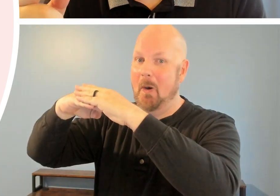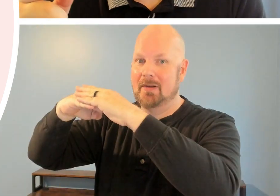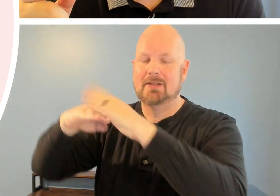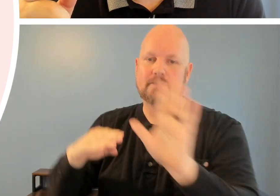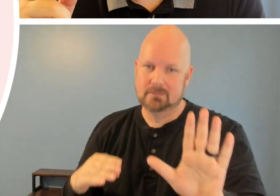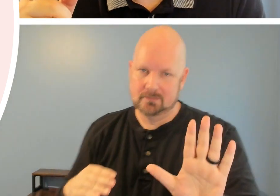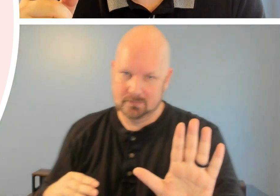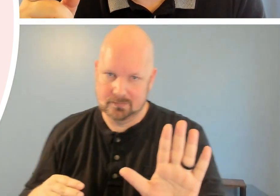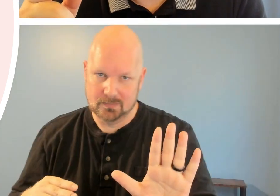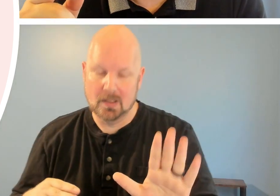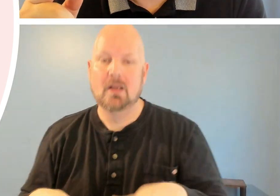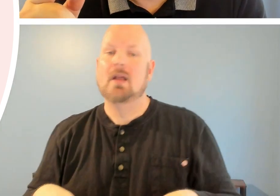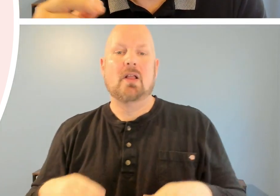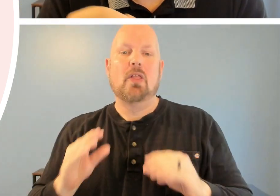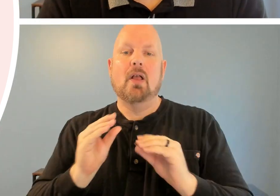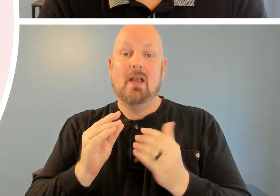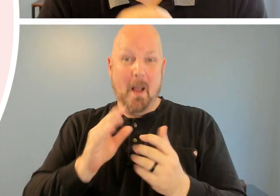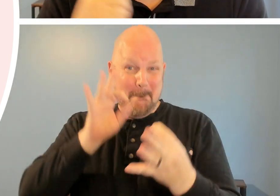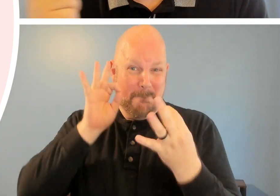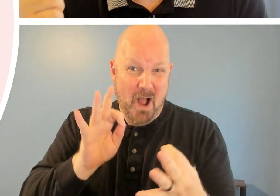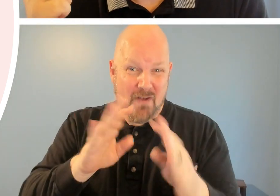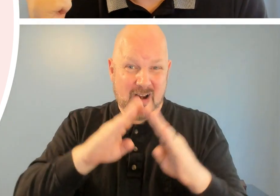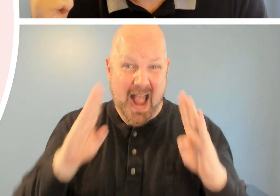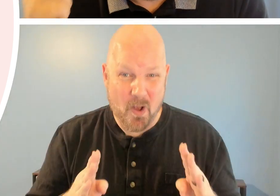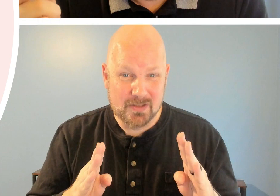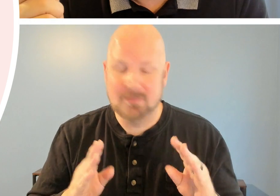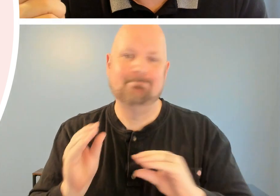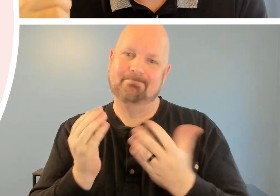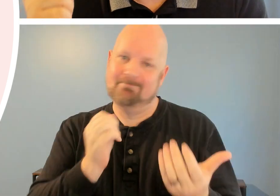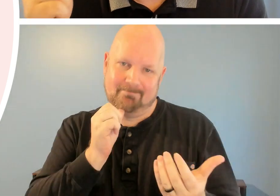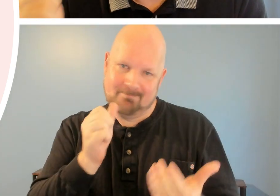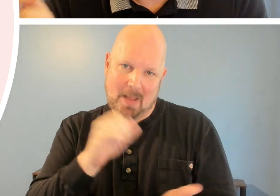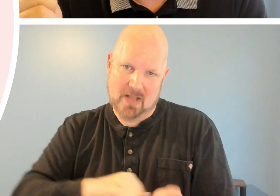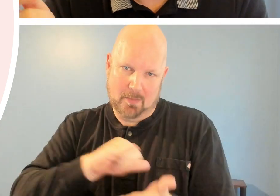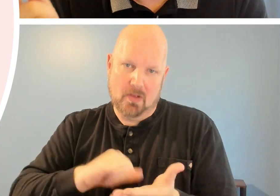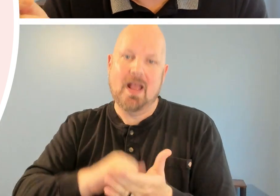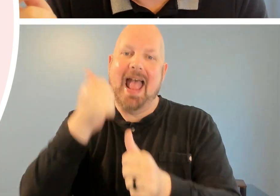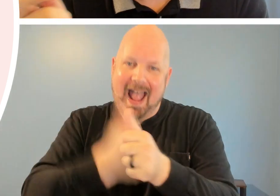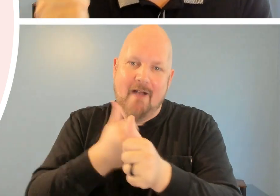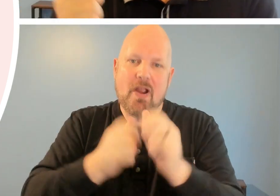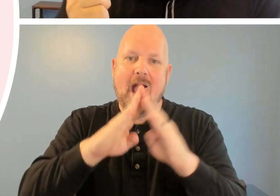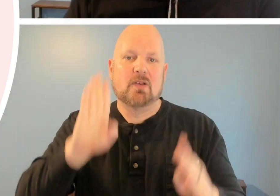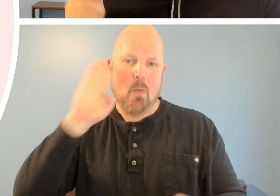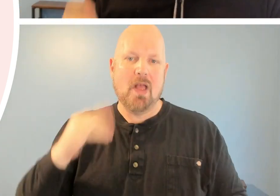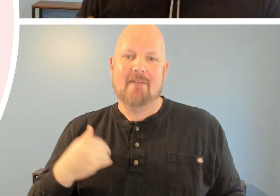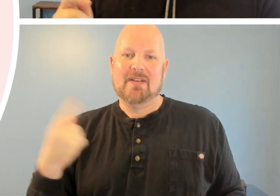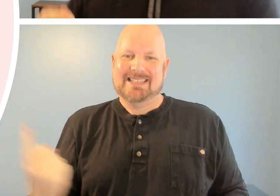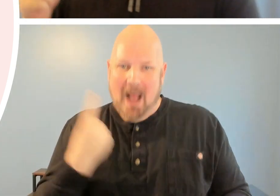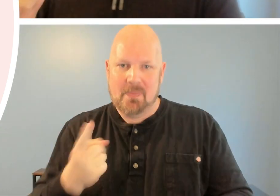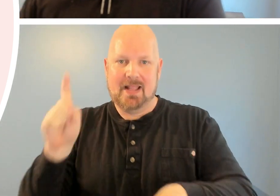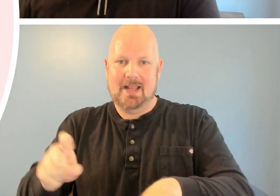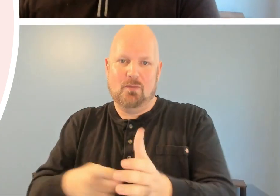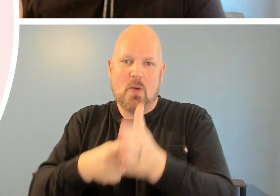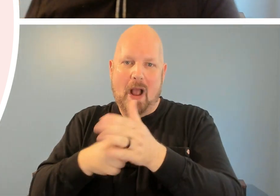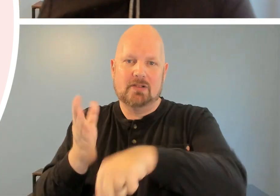an offer on a great house that you're in love with, but there's going to be something that needs to be repaired on the house. So you're going to have some